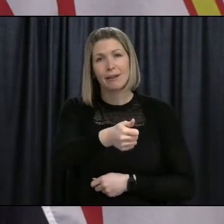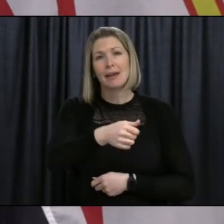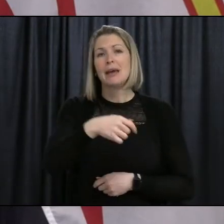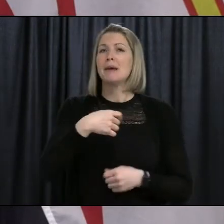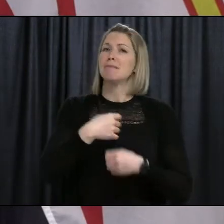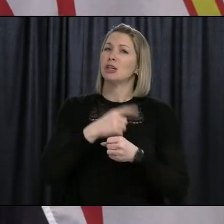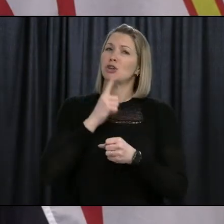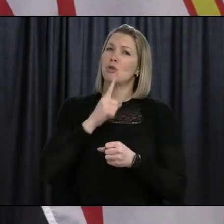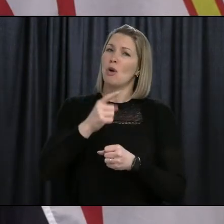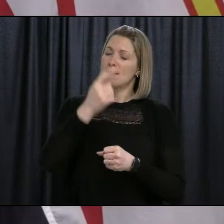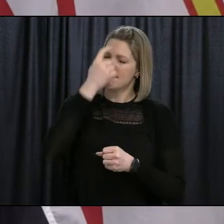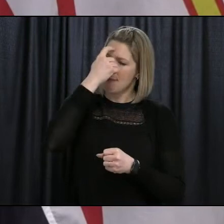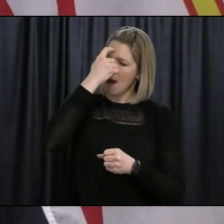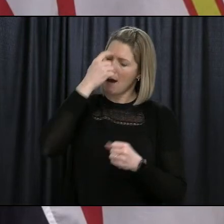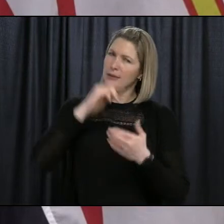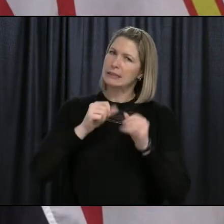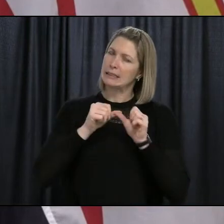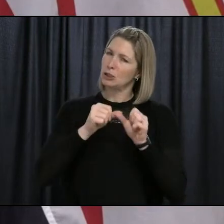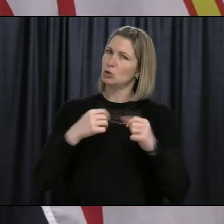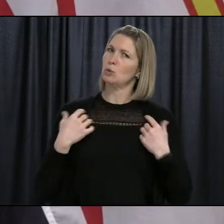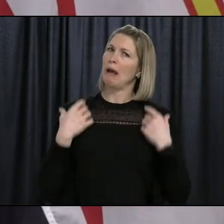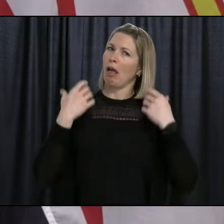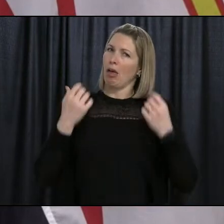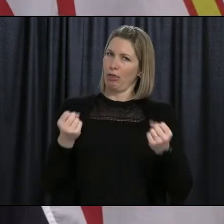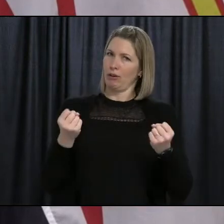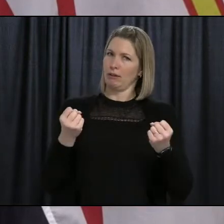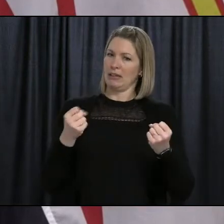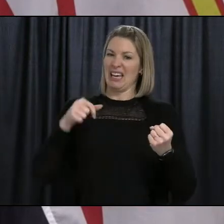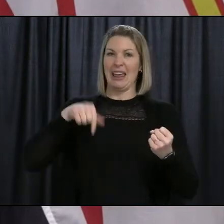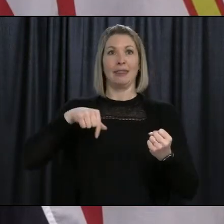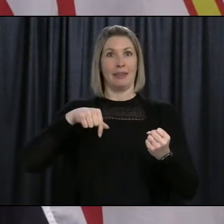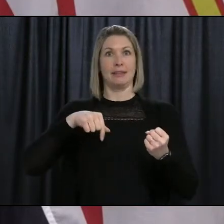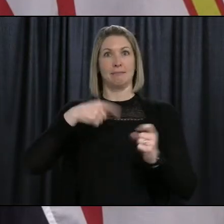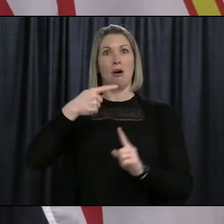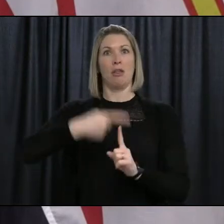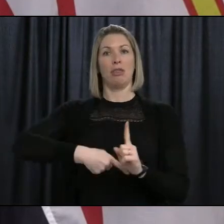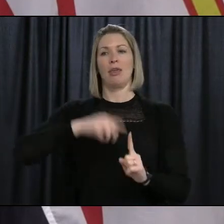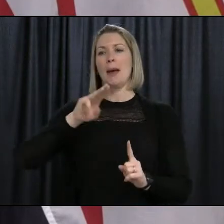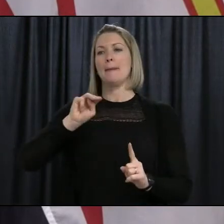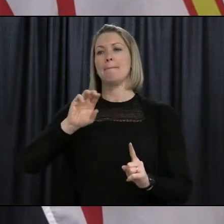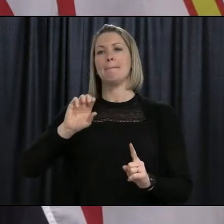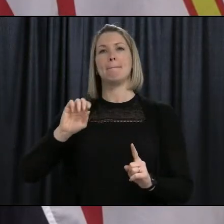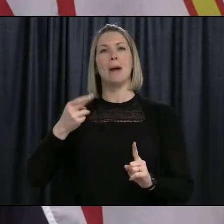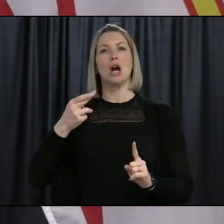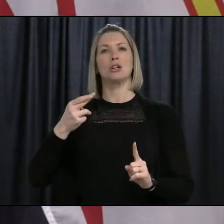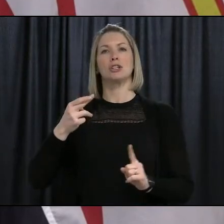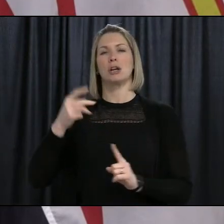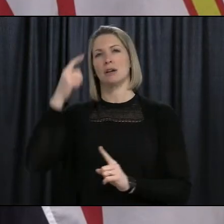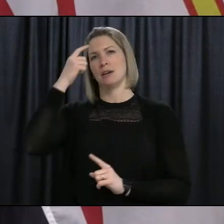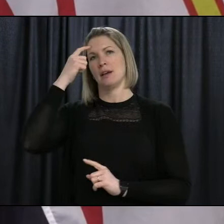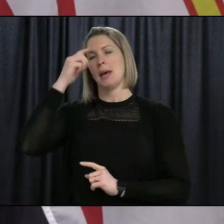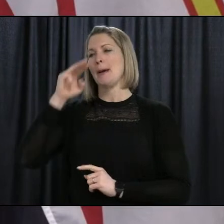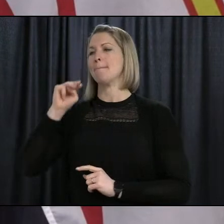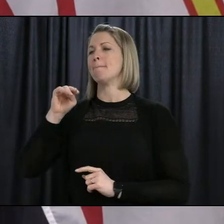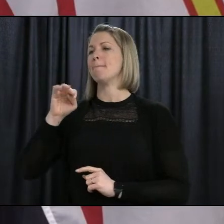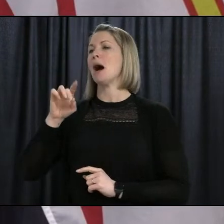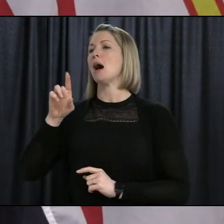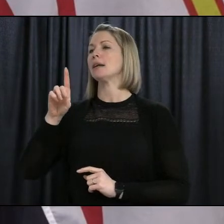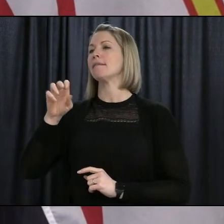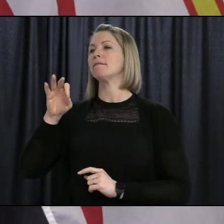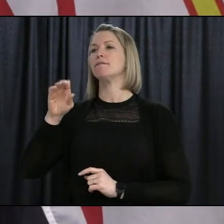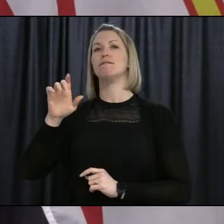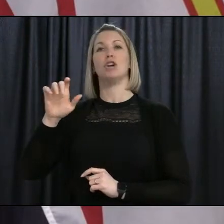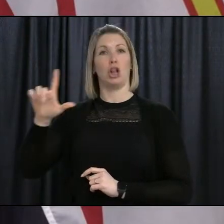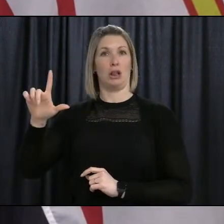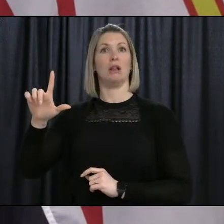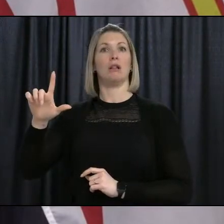is Mindful March, and our province is launching a 30-day mindfulness challenge on BridgeTheGap.ca.